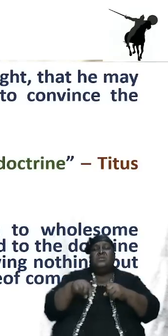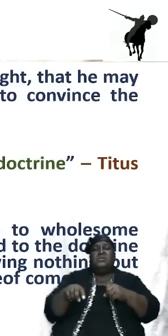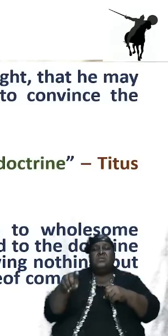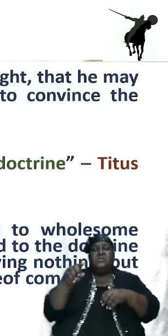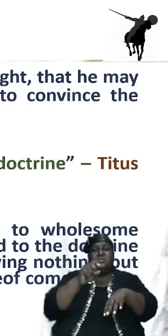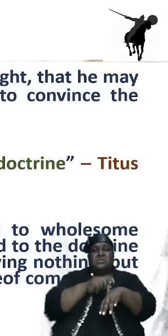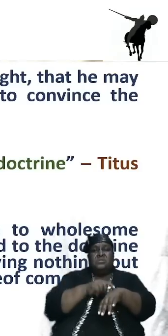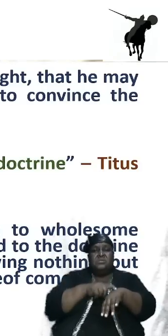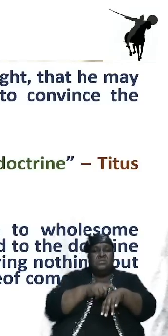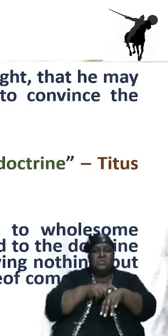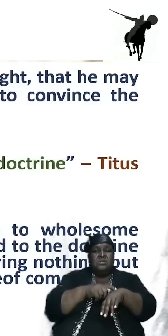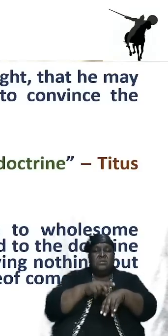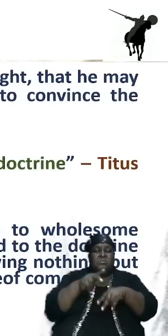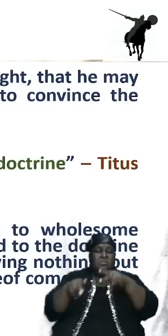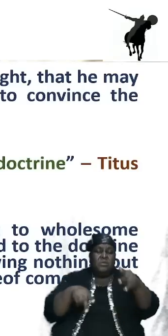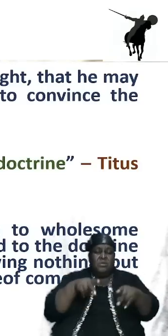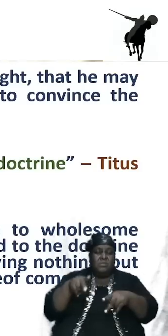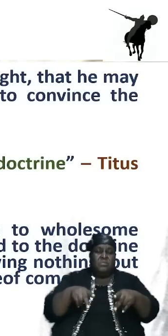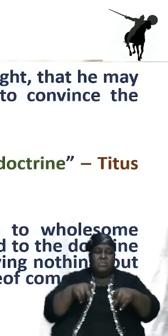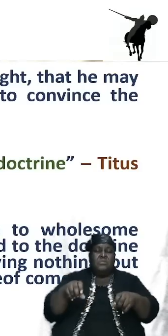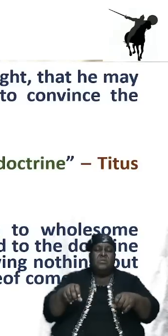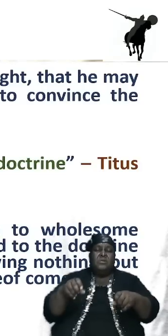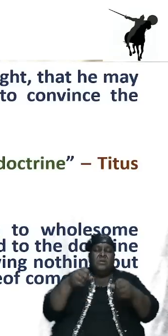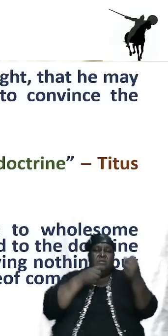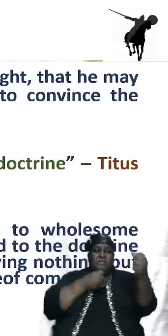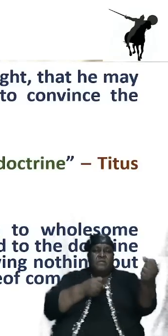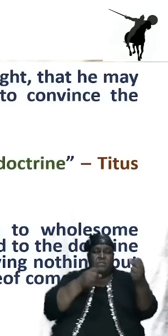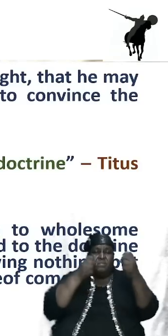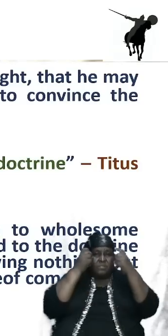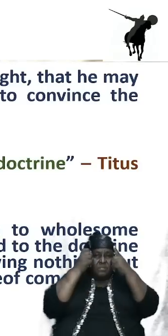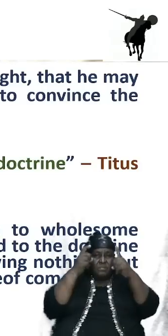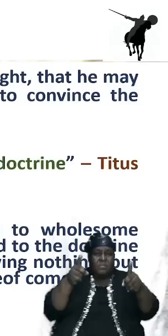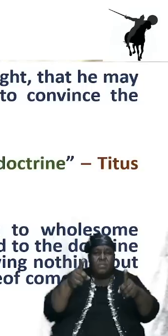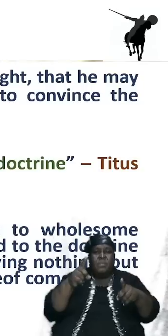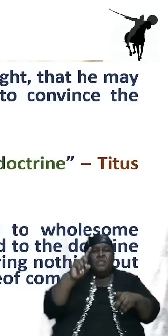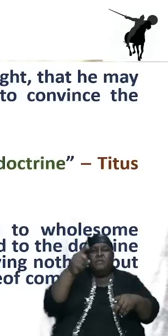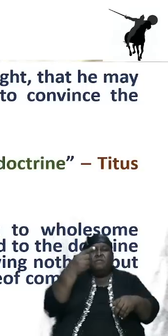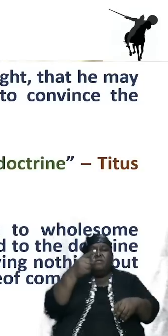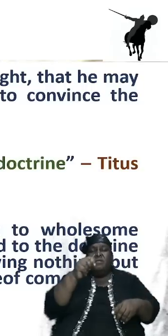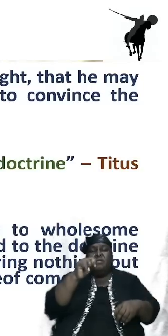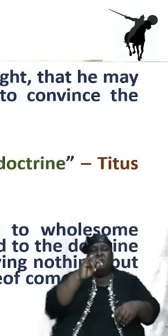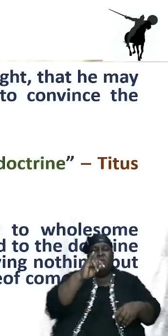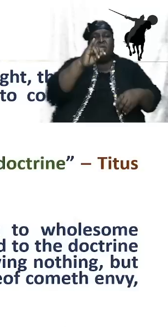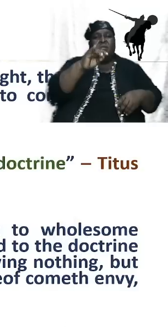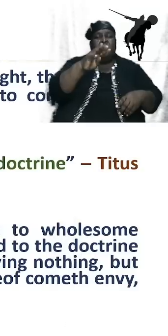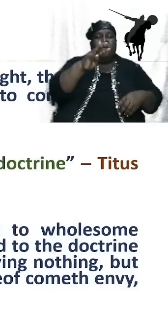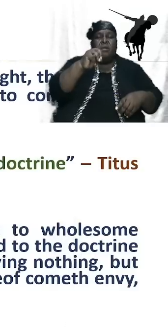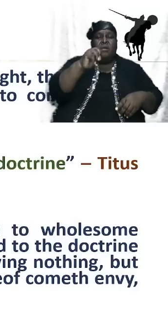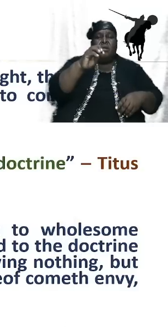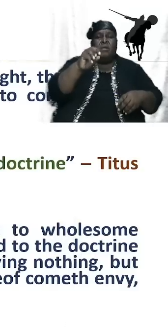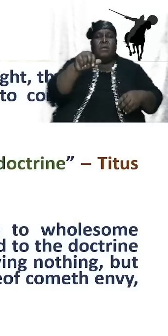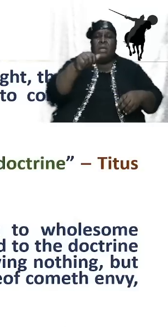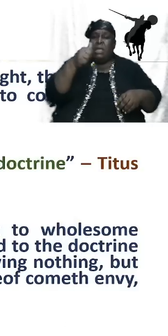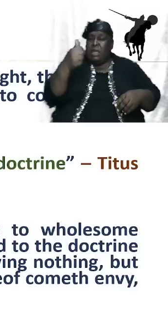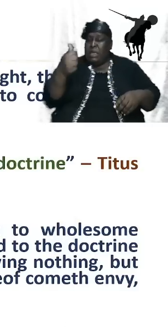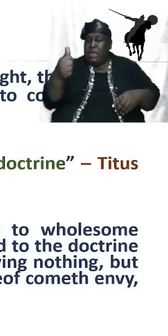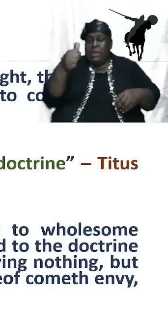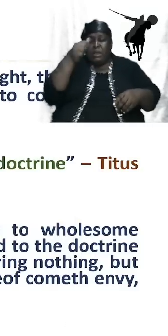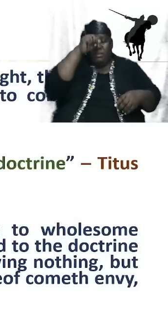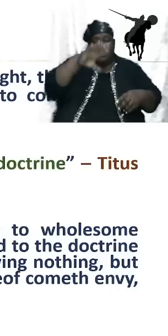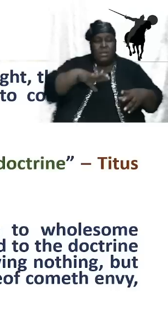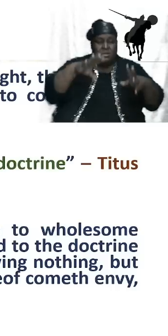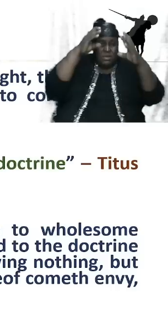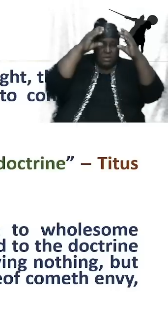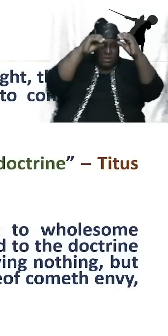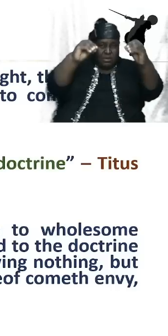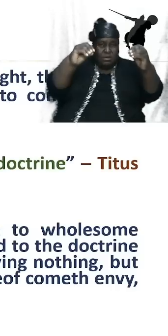speak sound doctrine. And then 1 Timothy chapter 6 and verse 3 to 4 says, if any man teach otherwise